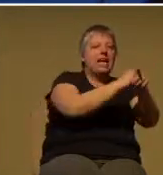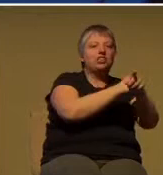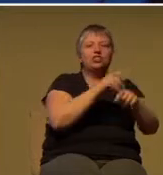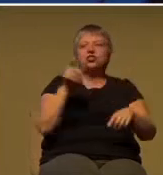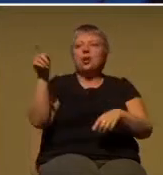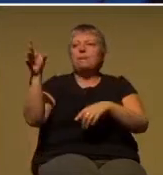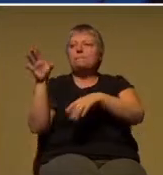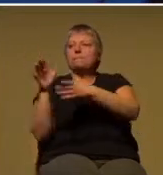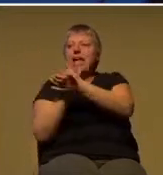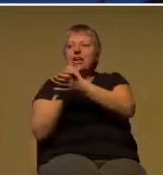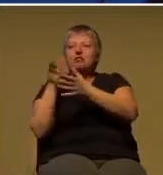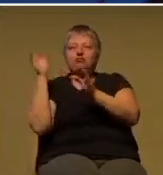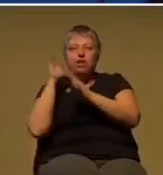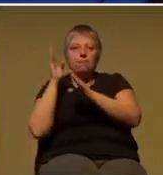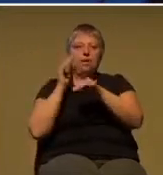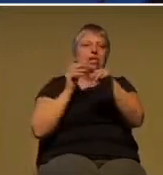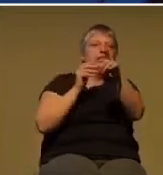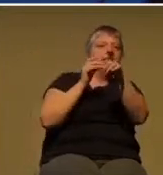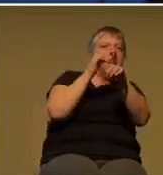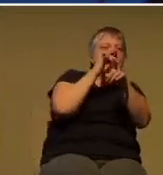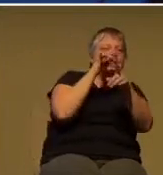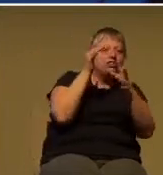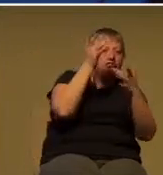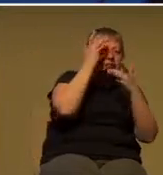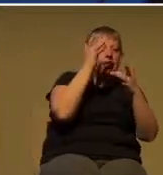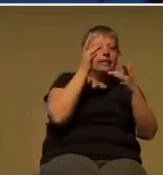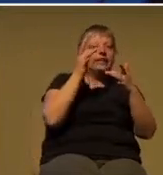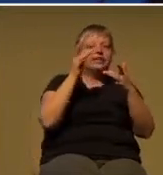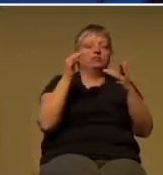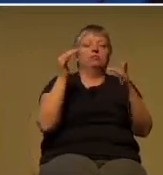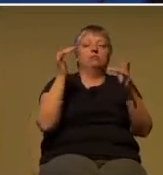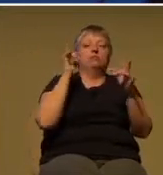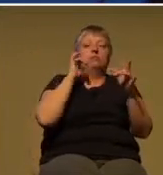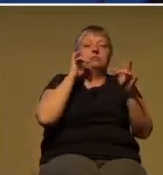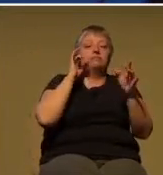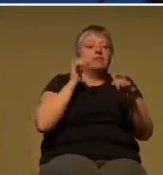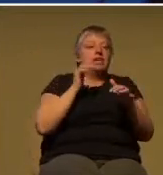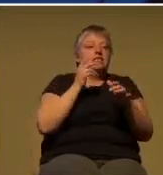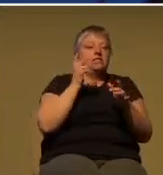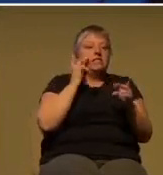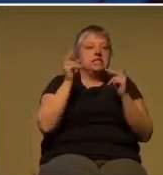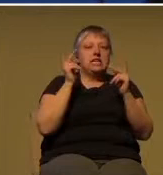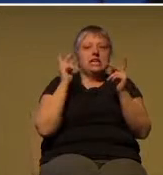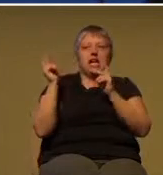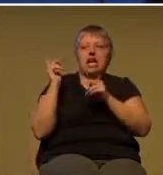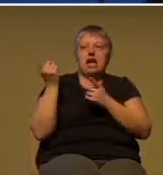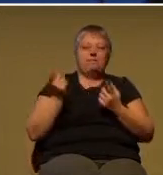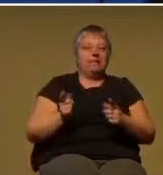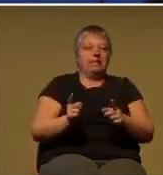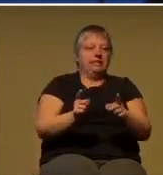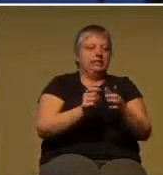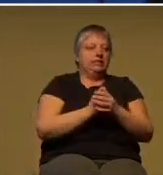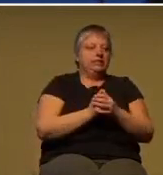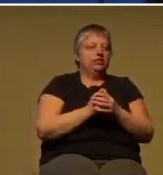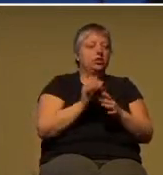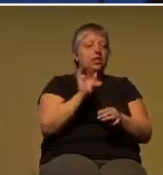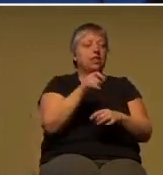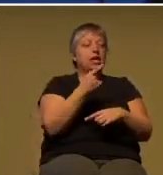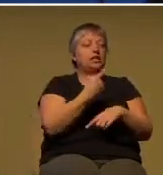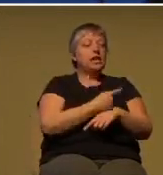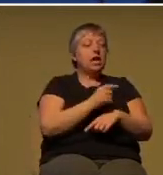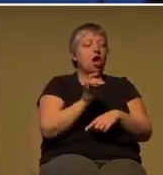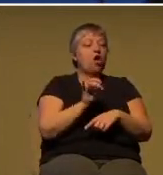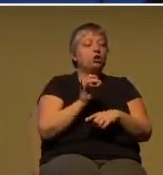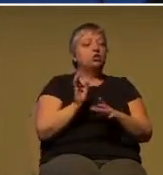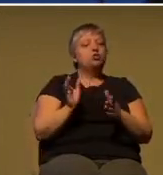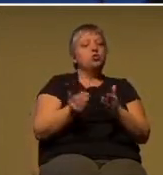is in trouble. Somebody's kids are sick. It was absolutely amazing to watch that unfold. And that day, they also had a new